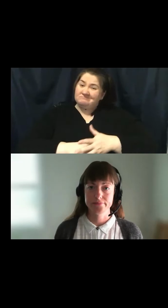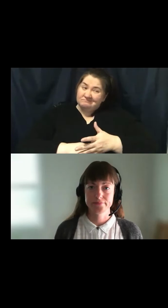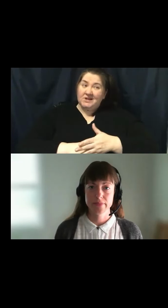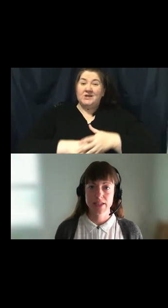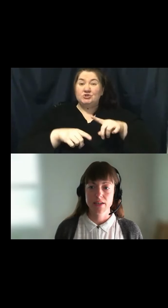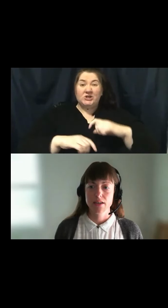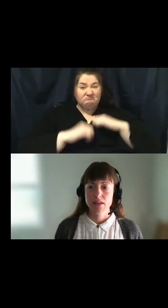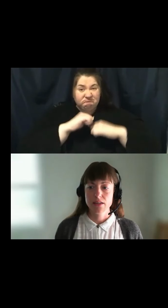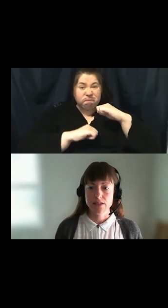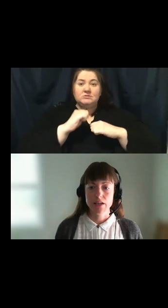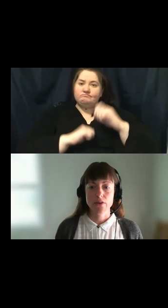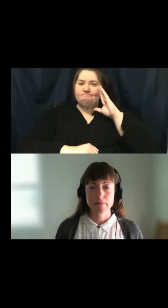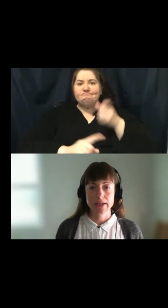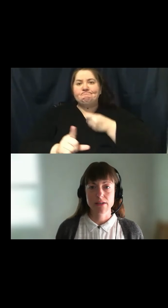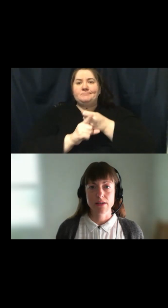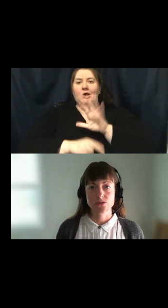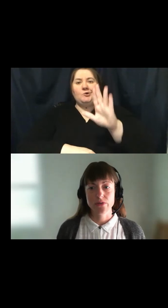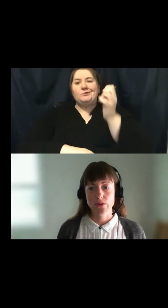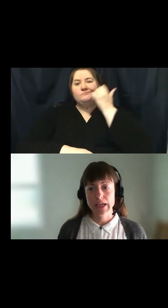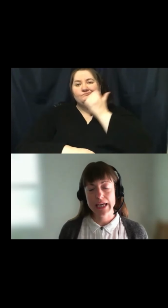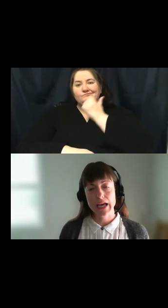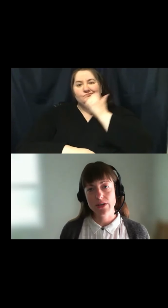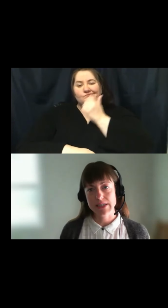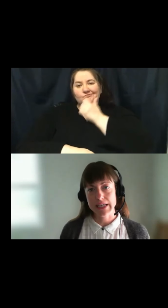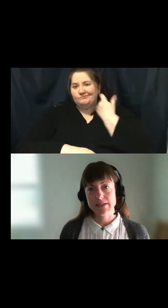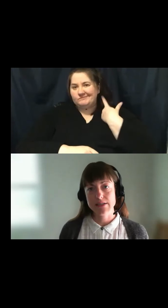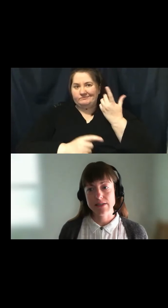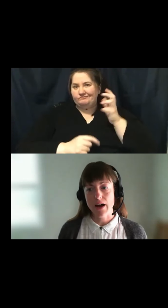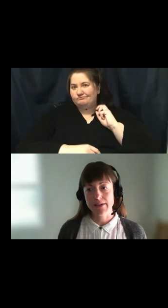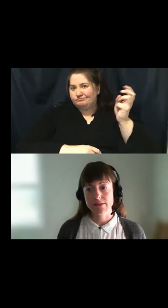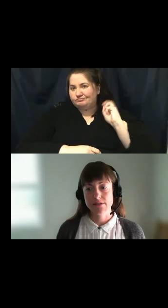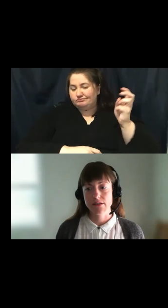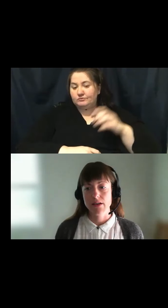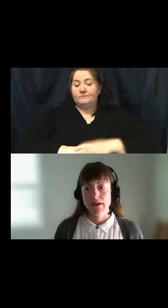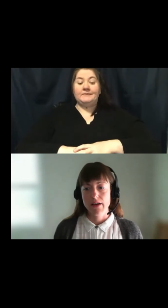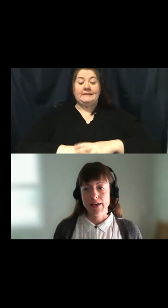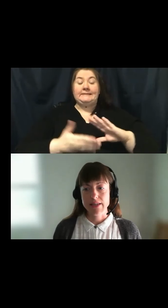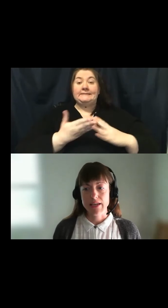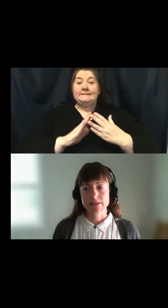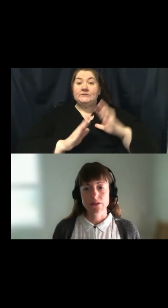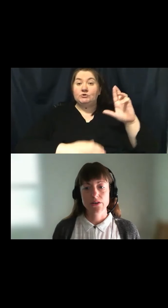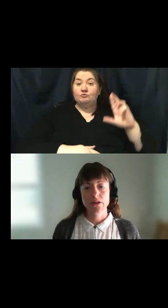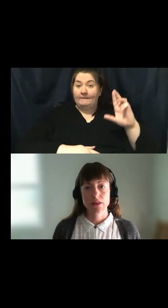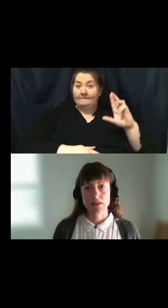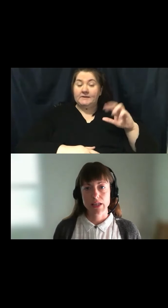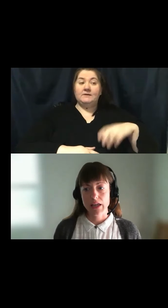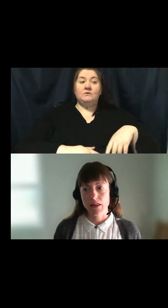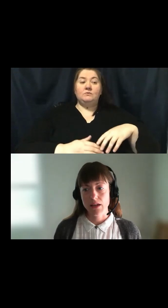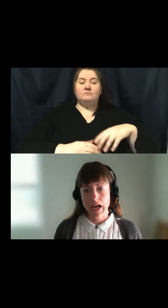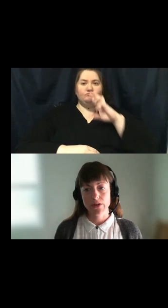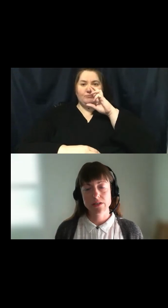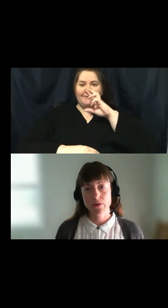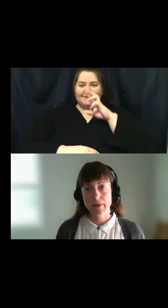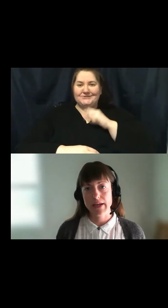construction. The City of Redmond is reviewing King County's latest designs as they consider